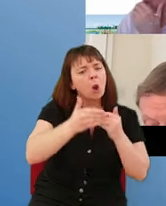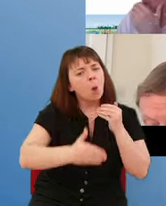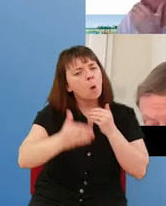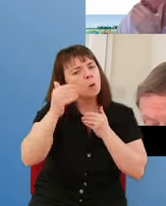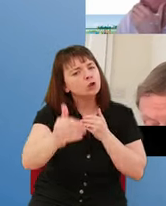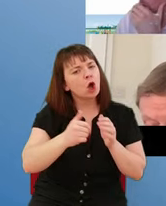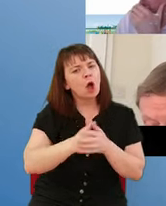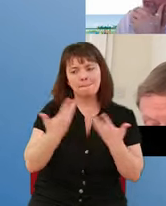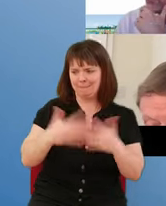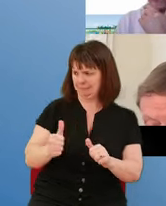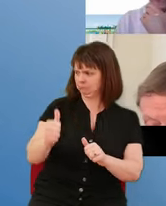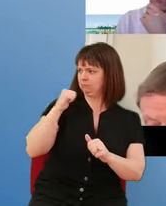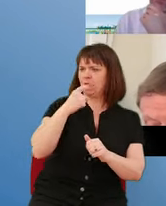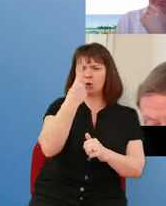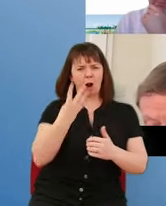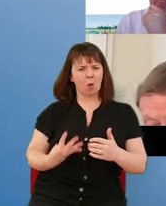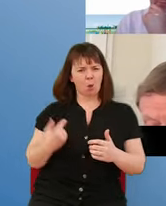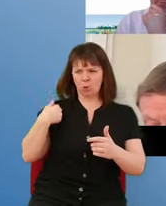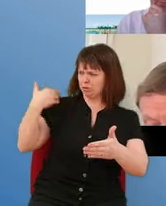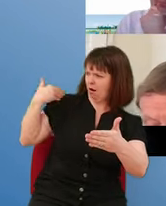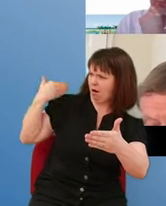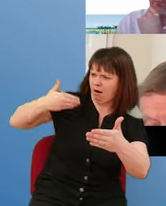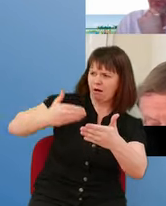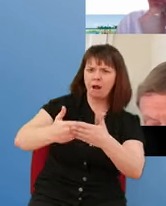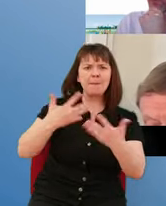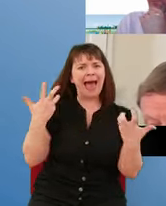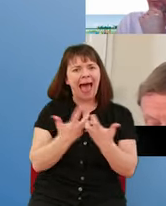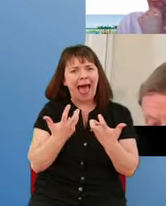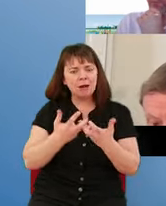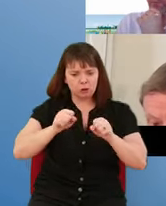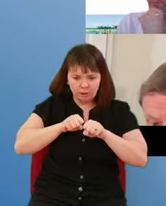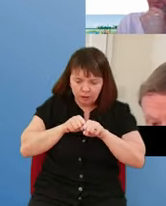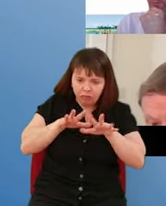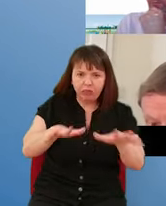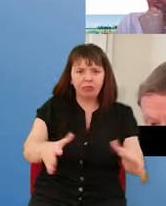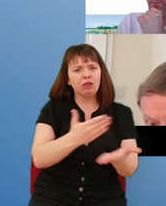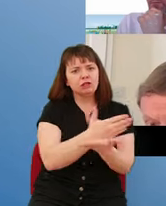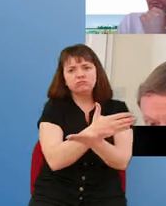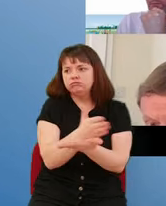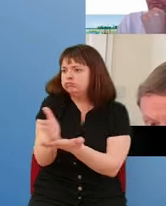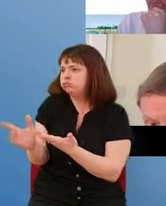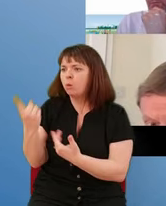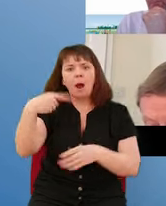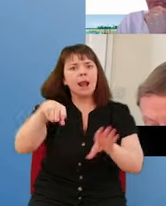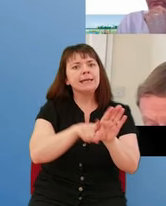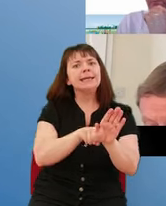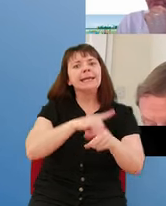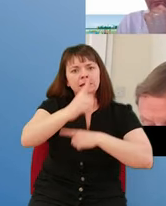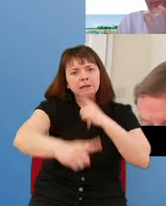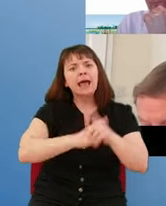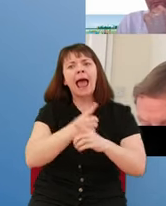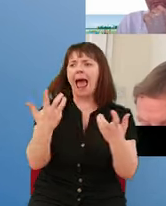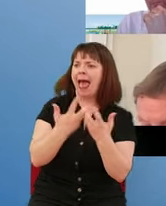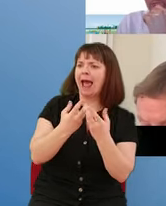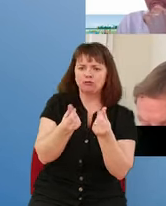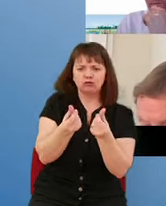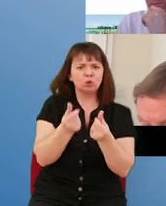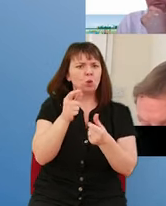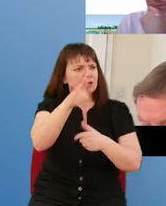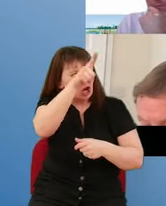of resource those kind of nurses or whichever healthcare professionals are doing them to do that in the longer term. So we've got more of a rolling kind